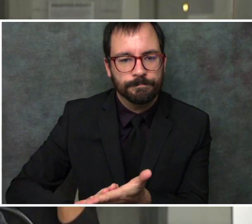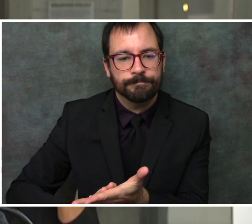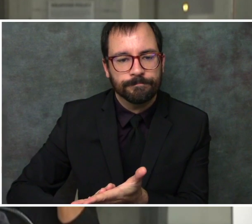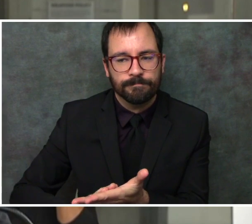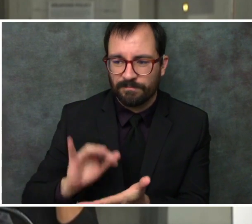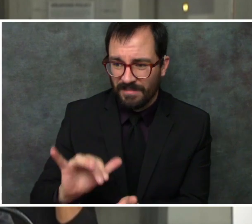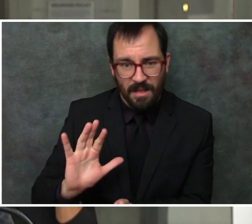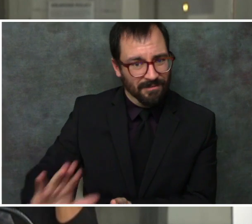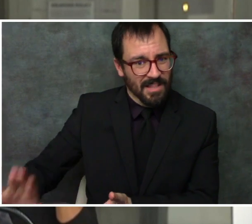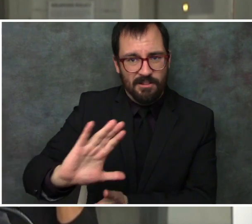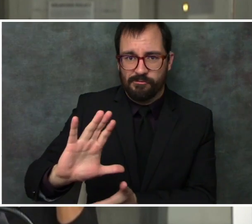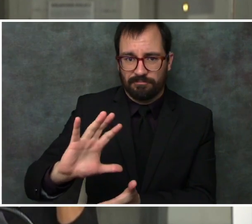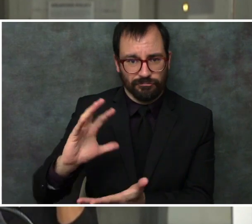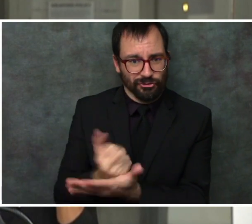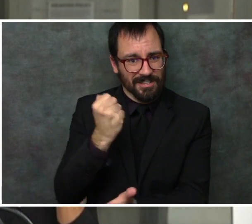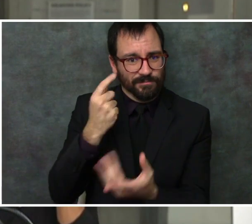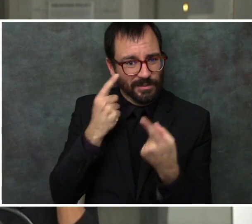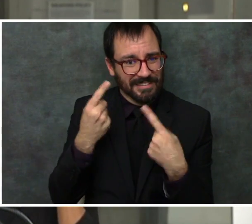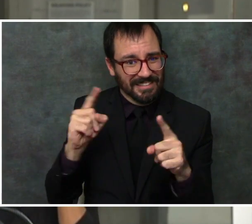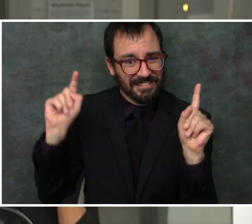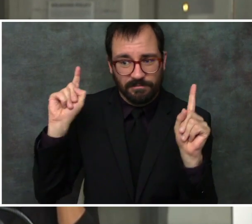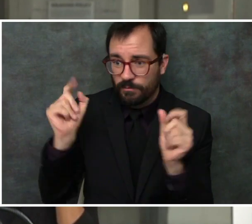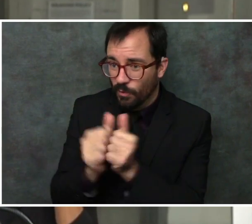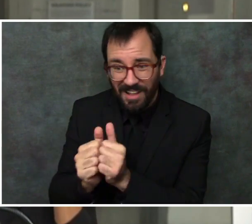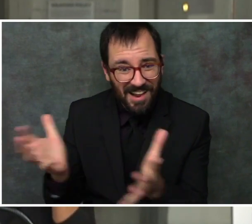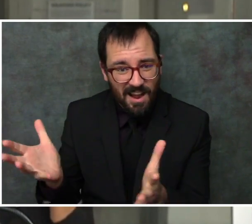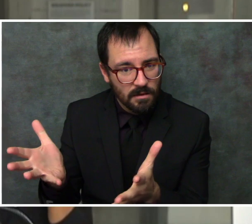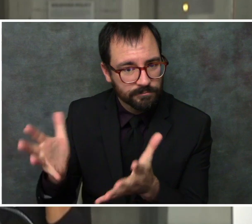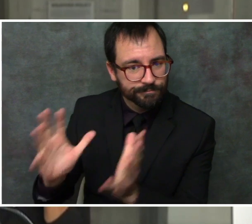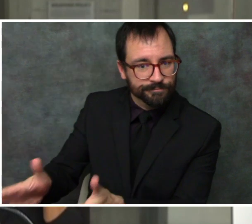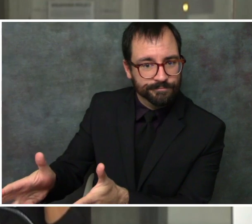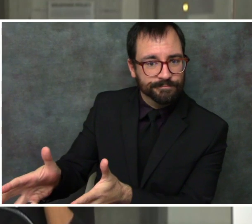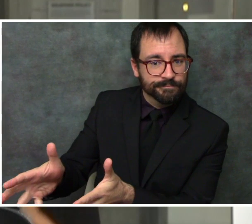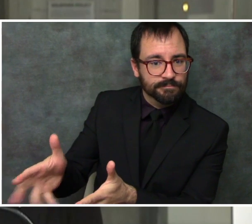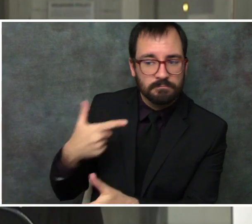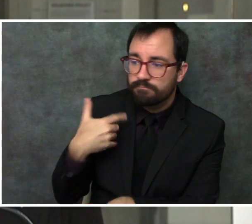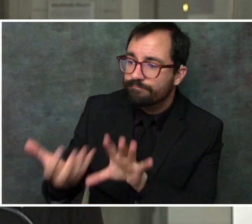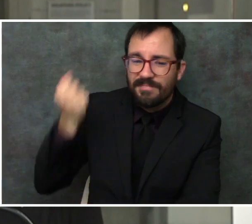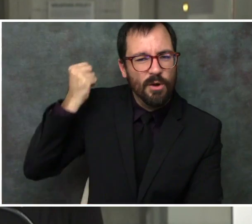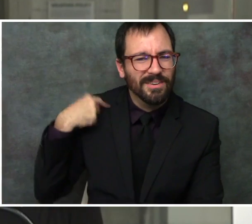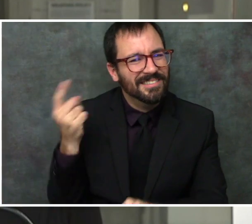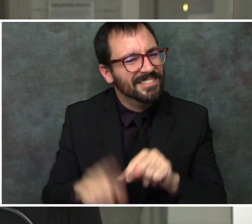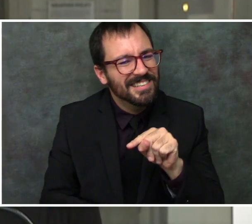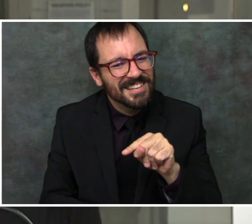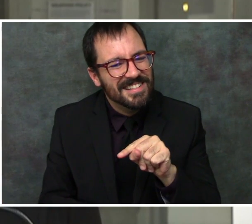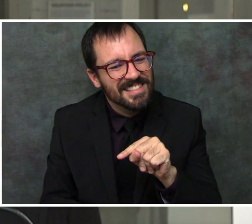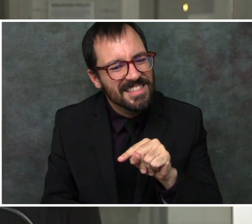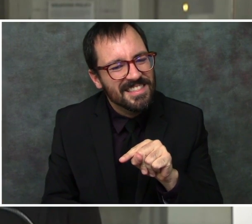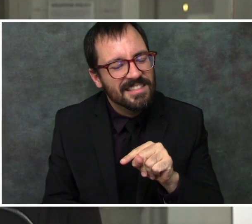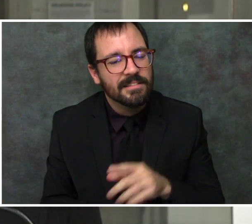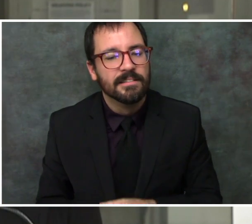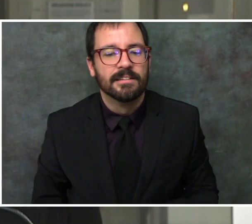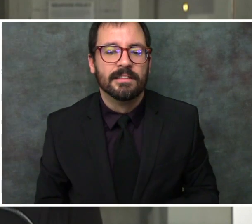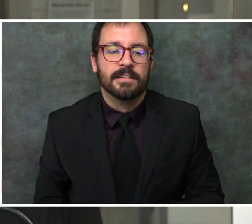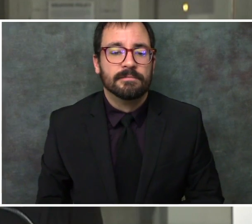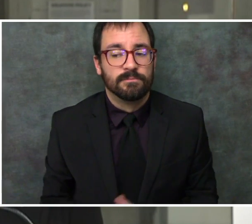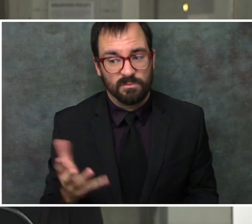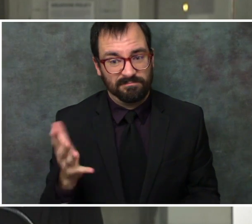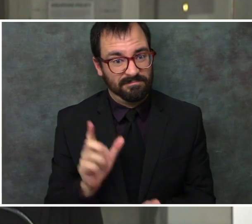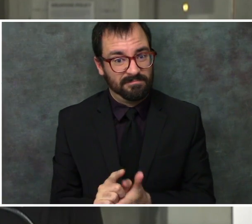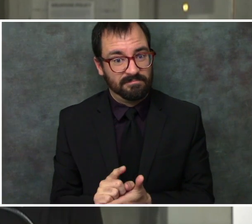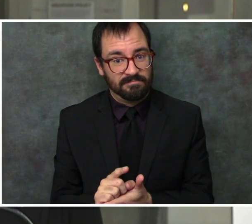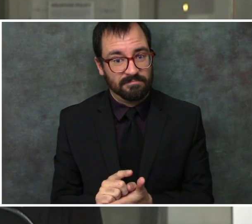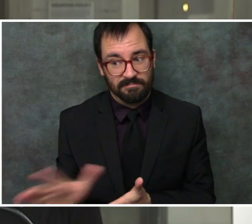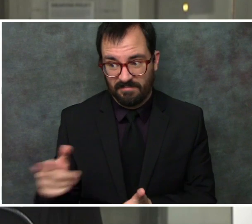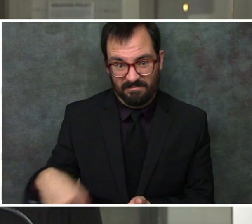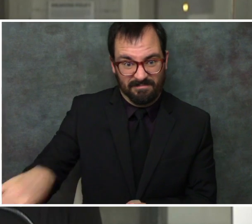success to help them move forward. We cannot take this away from them right now or so soon after they